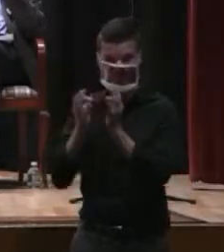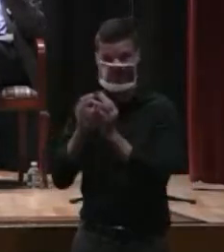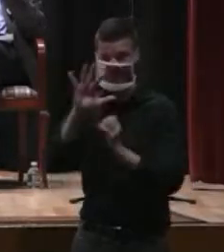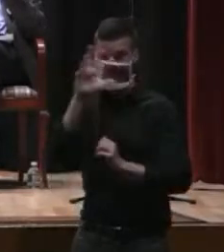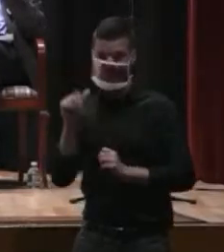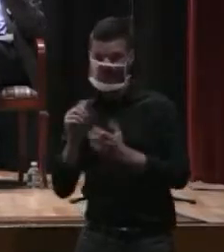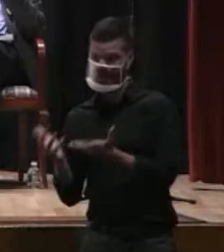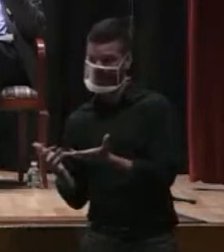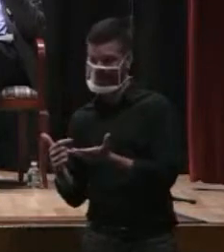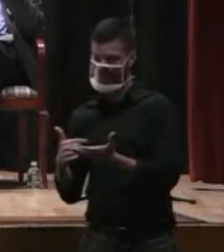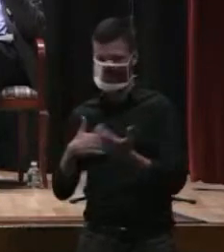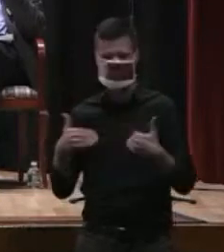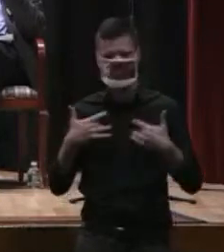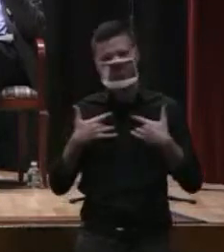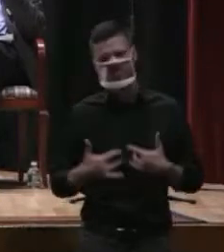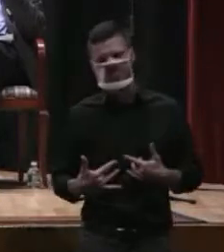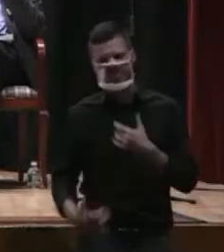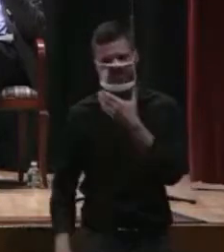very depressed.